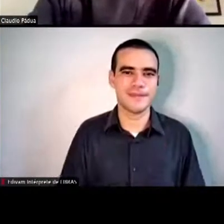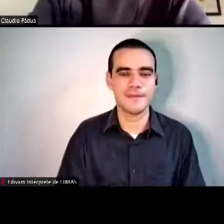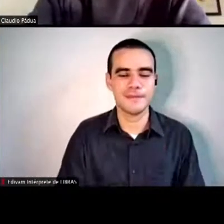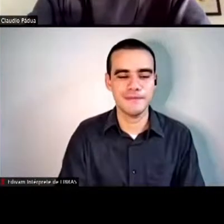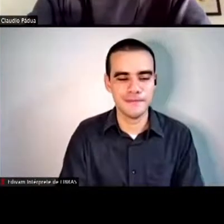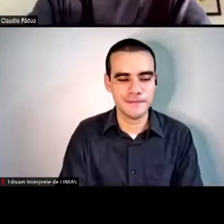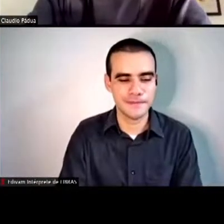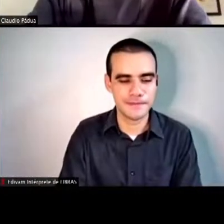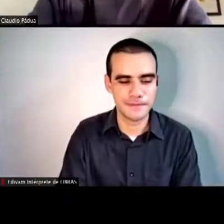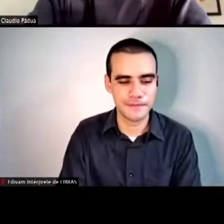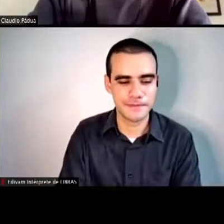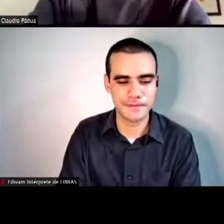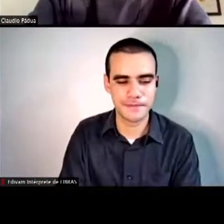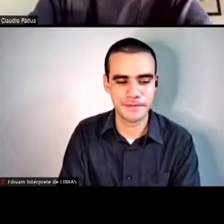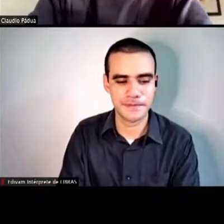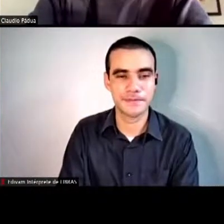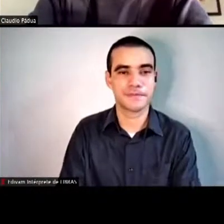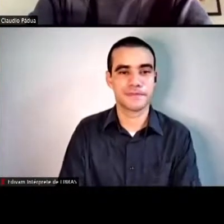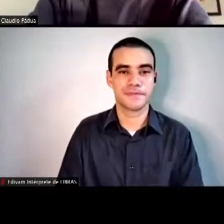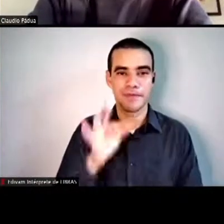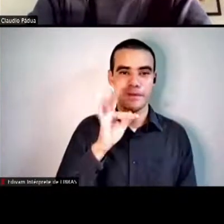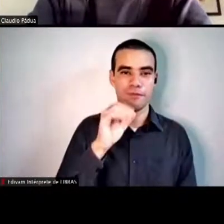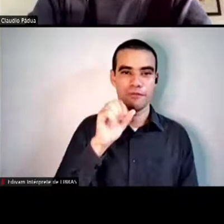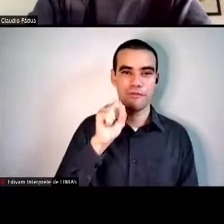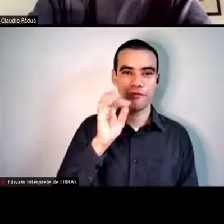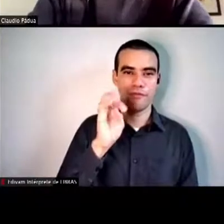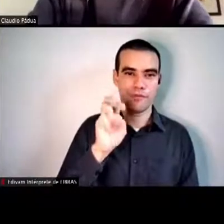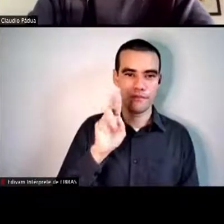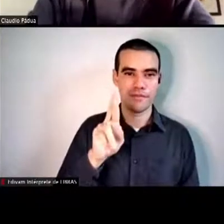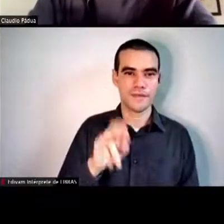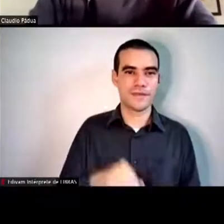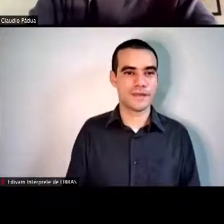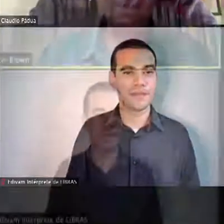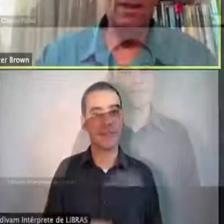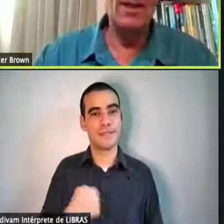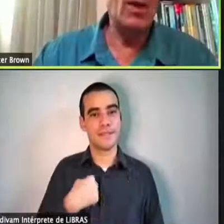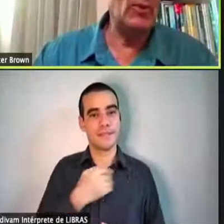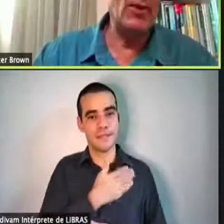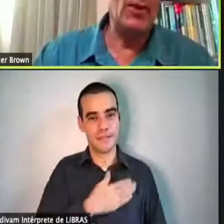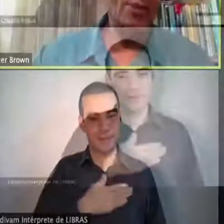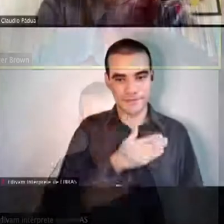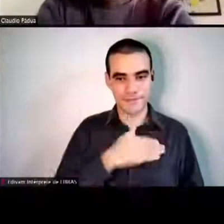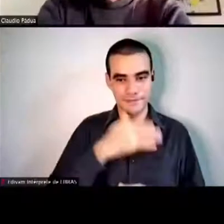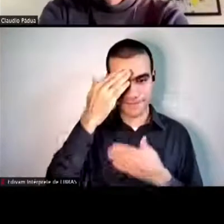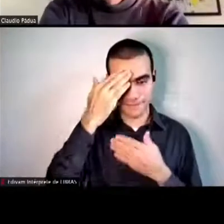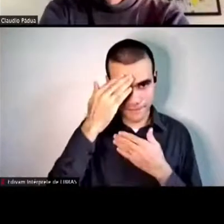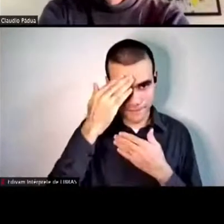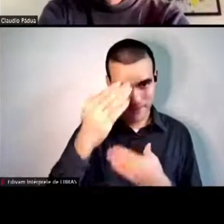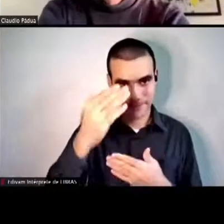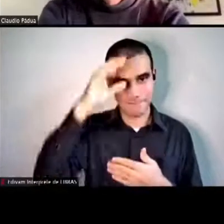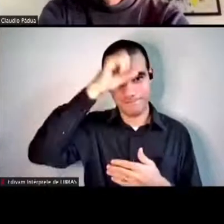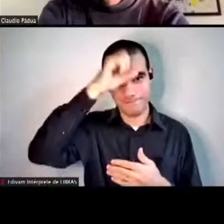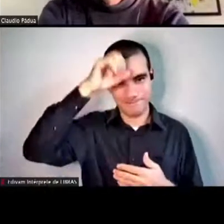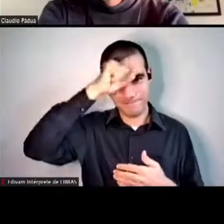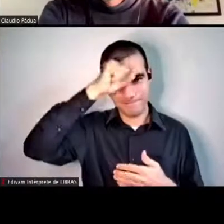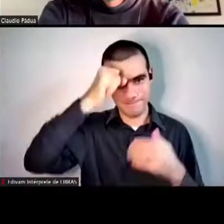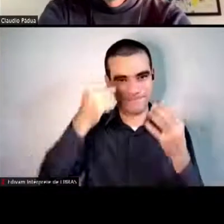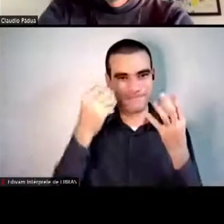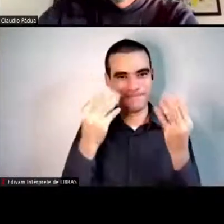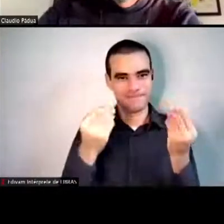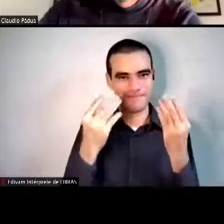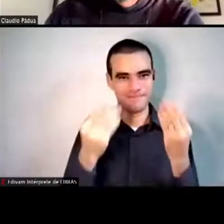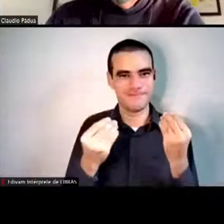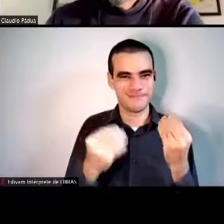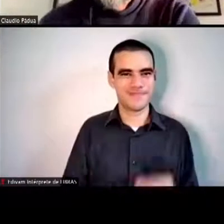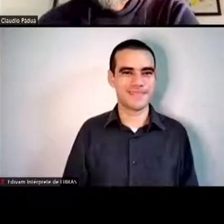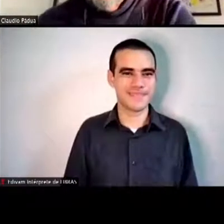wonderful afternoon. We thank you, Professor. Professor Foster, I learned so much today. I would like